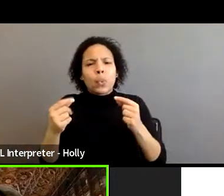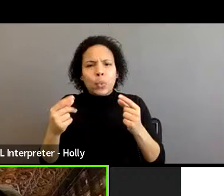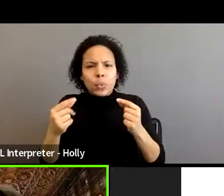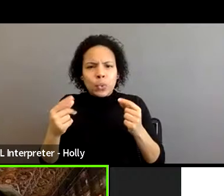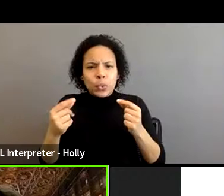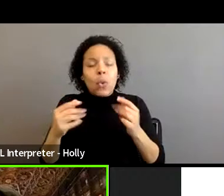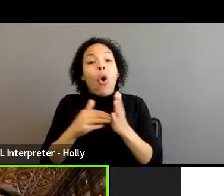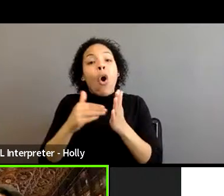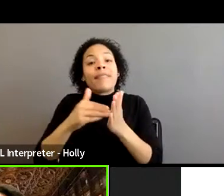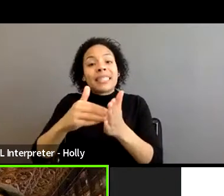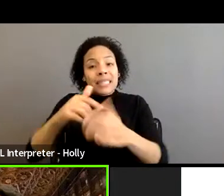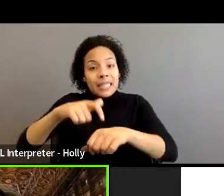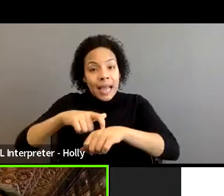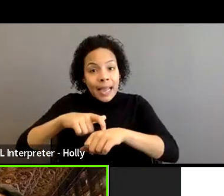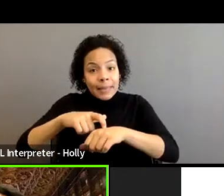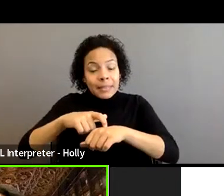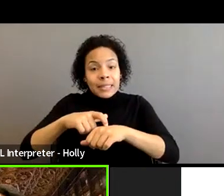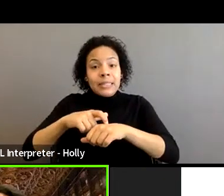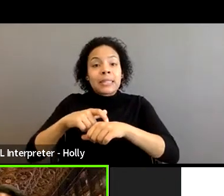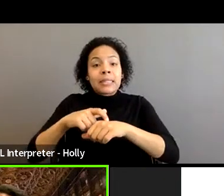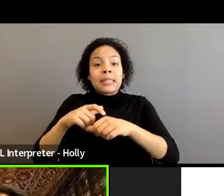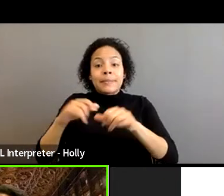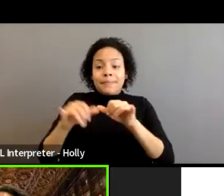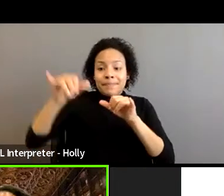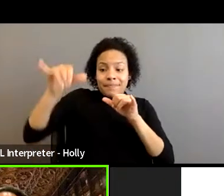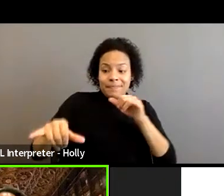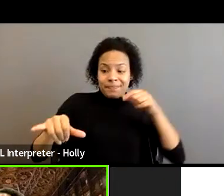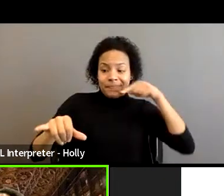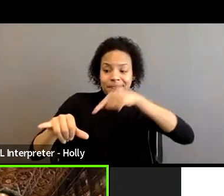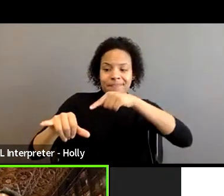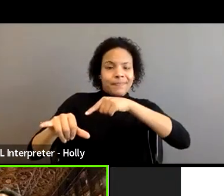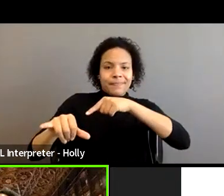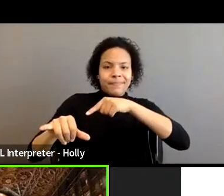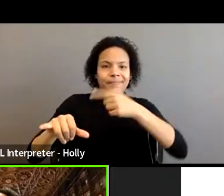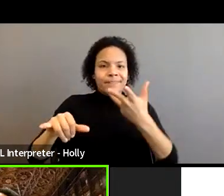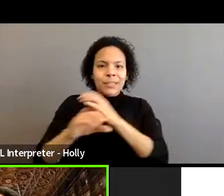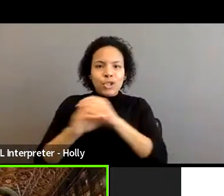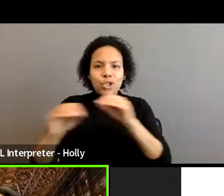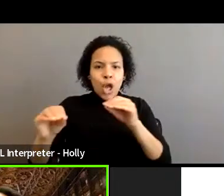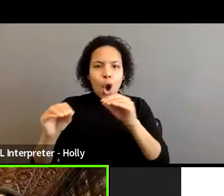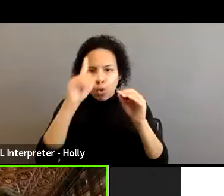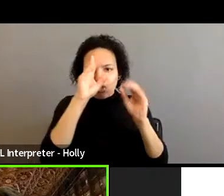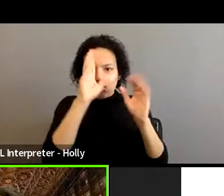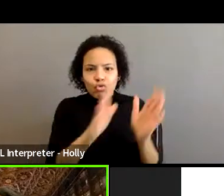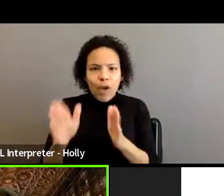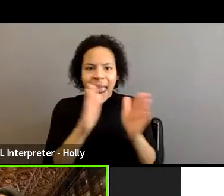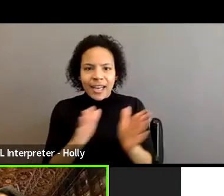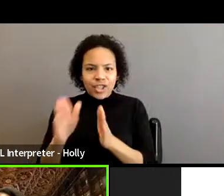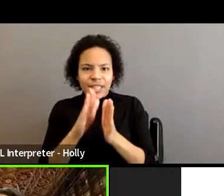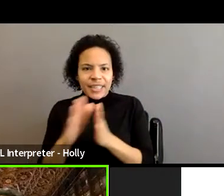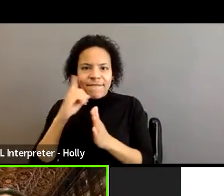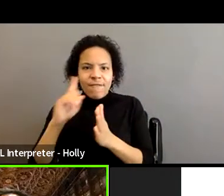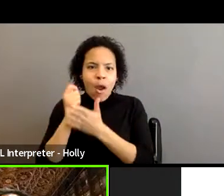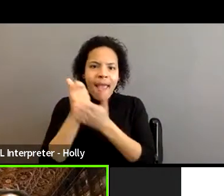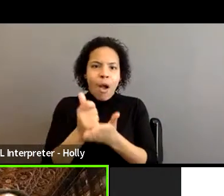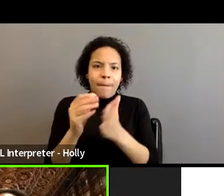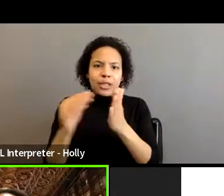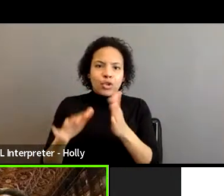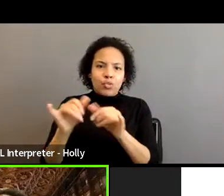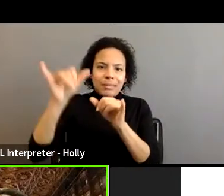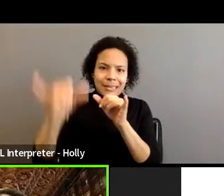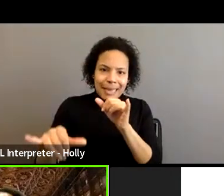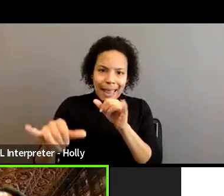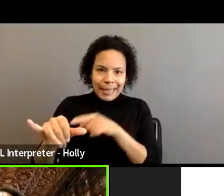retention mechanisms are simply either non-existent or they're just simply not as strong. So then you have